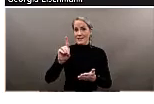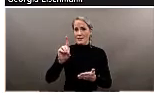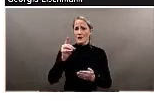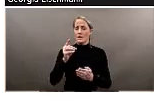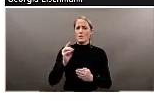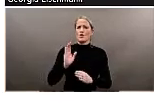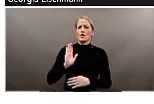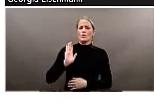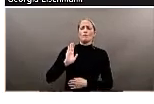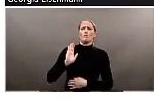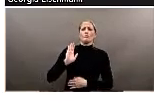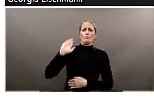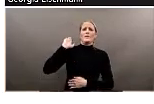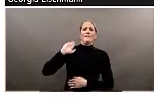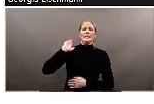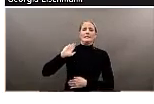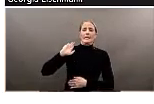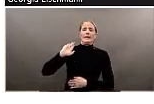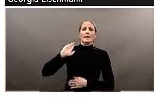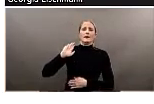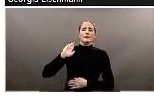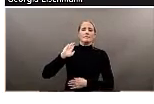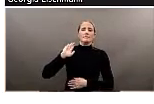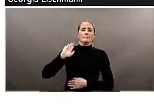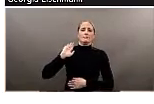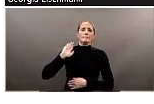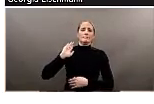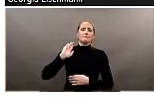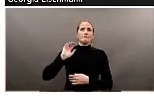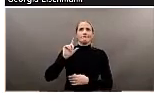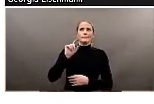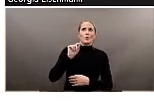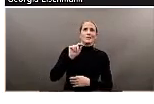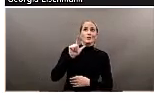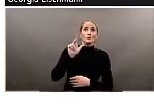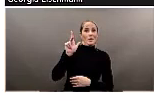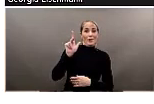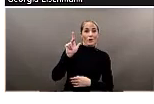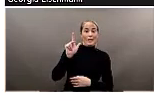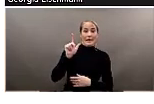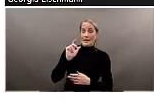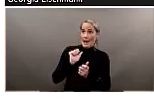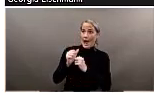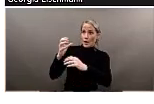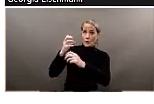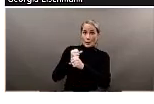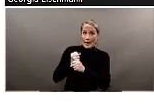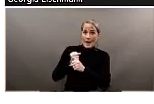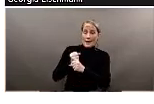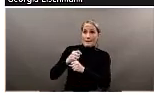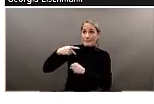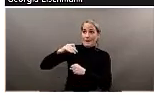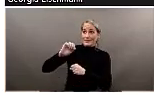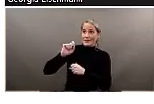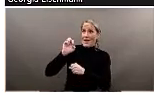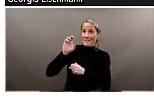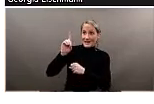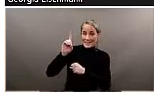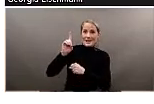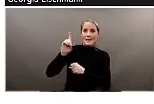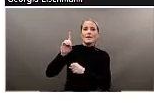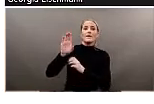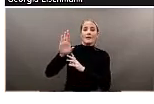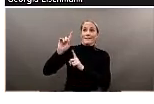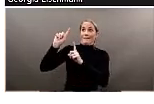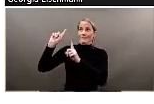the United States. So previously, before this past winter or the past few months,